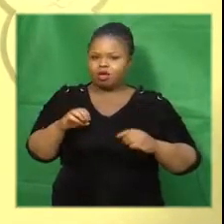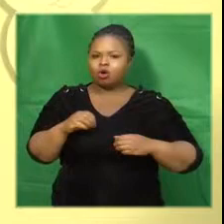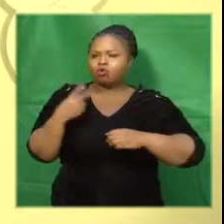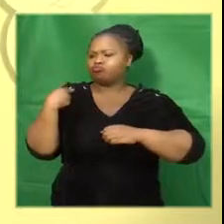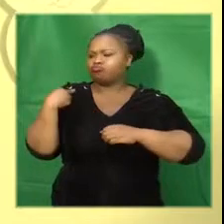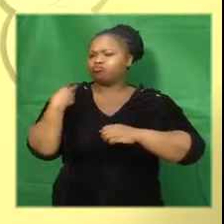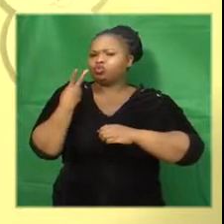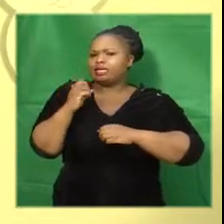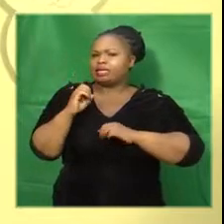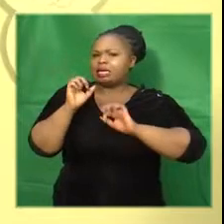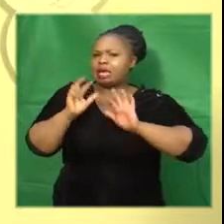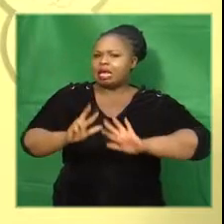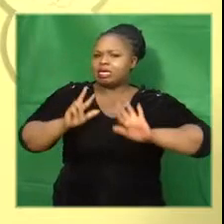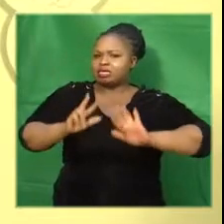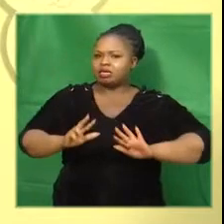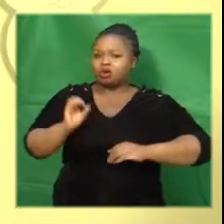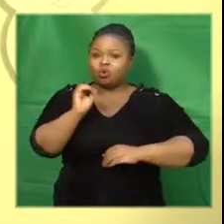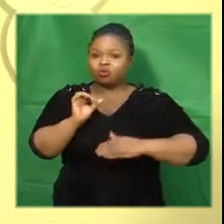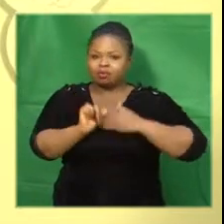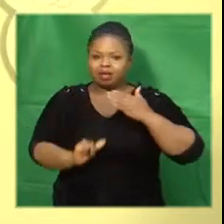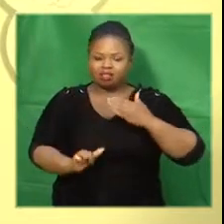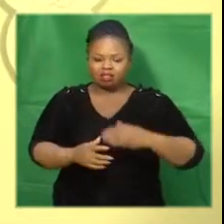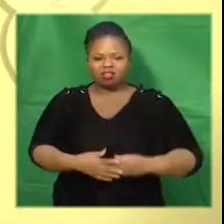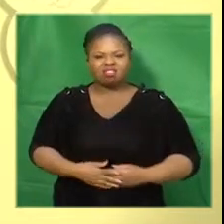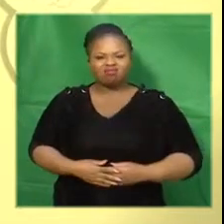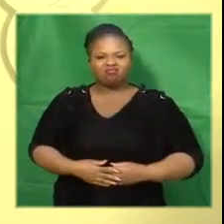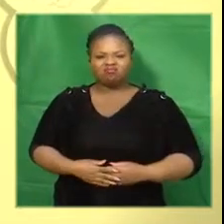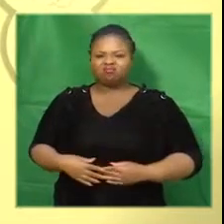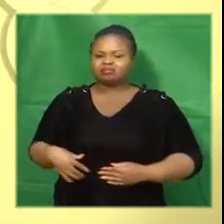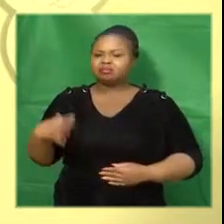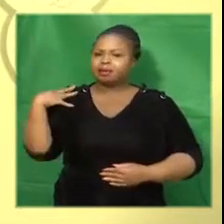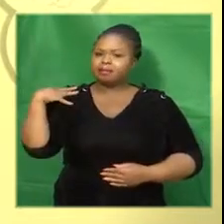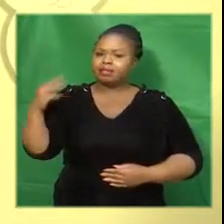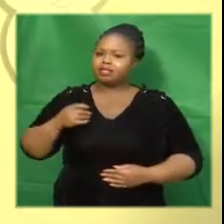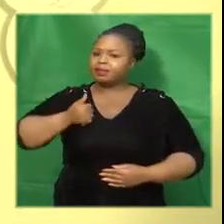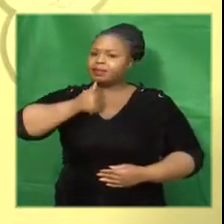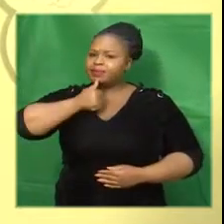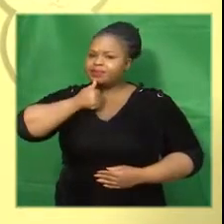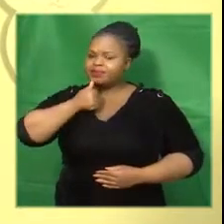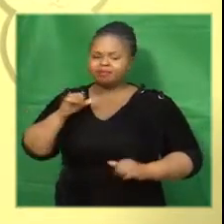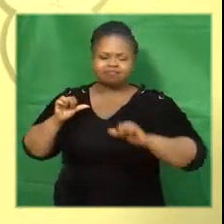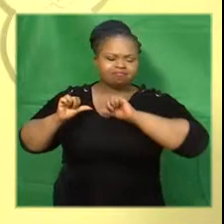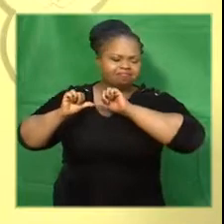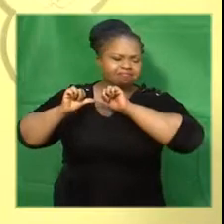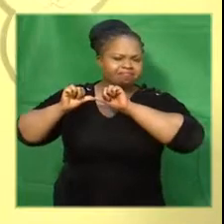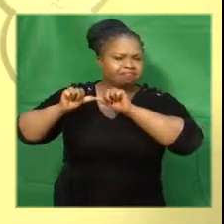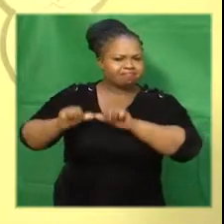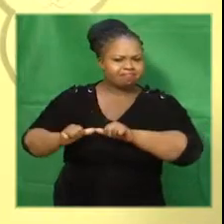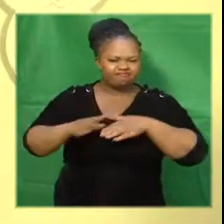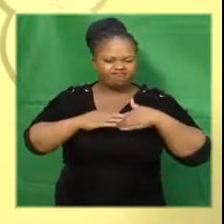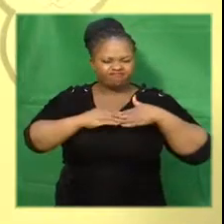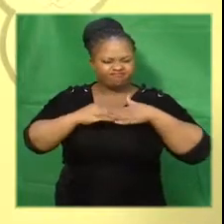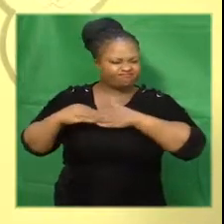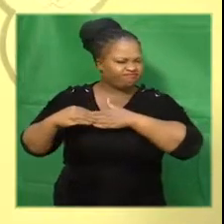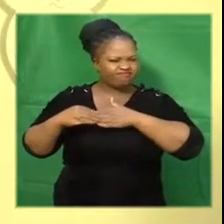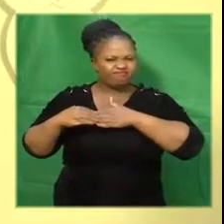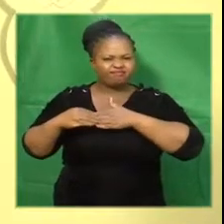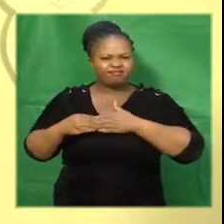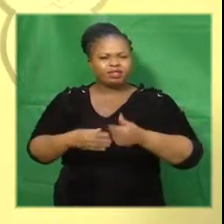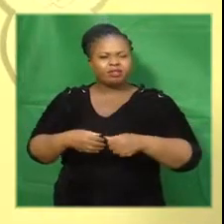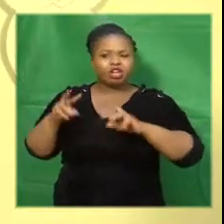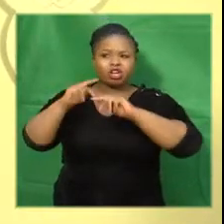Since then, he has effectively and ably steered National Treasury through extremely difficult